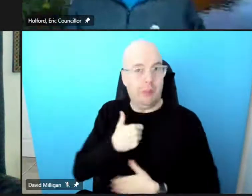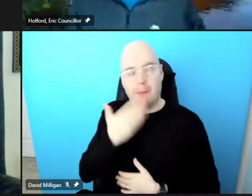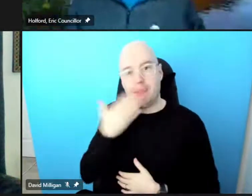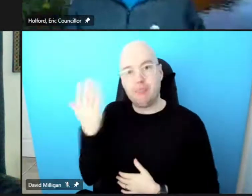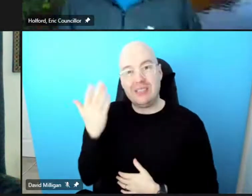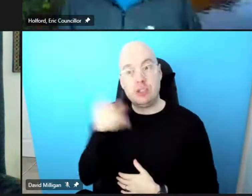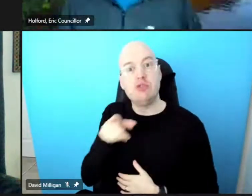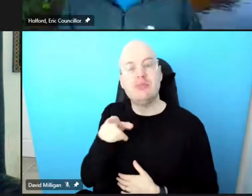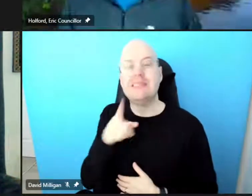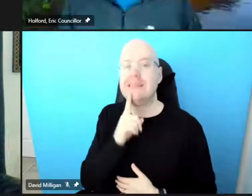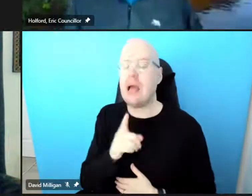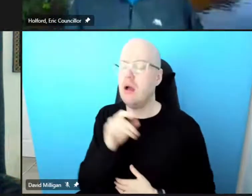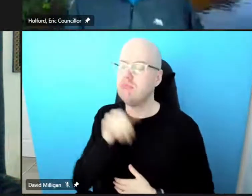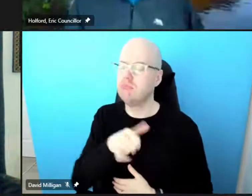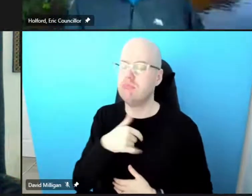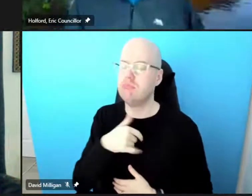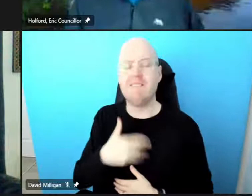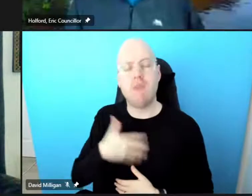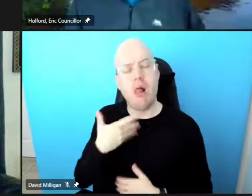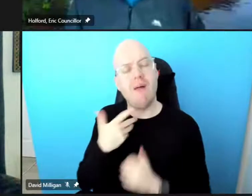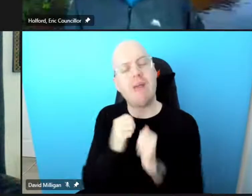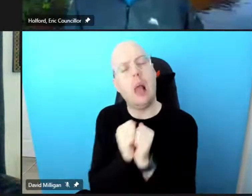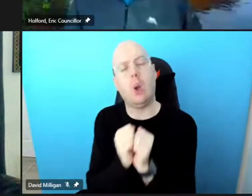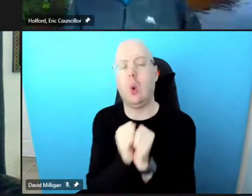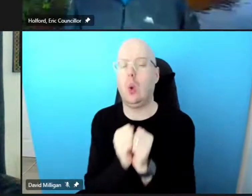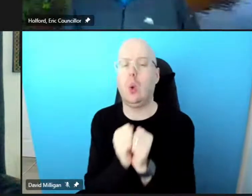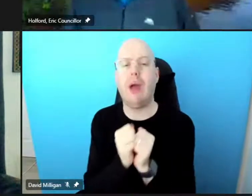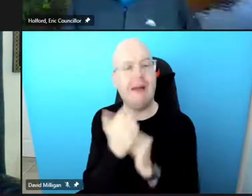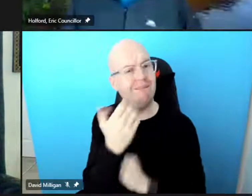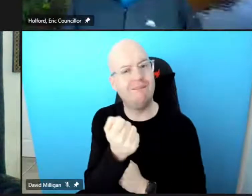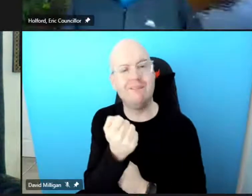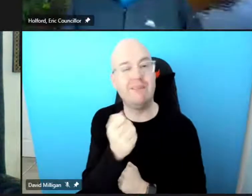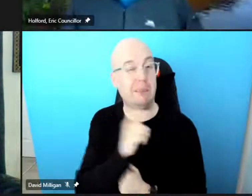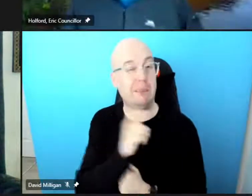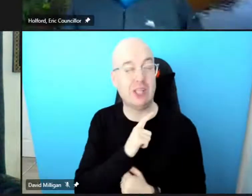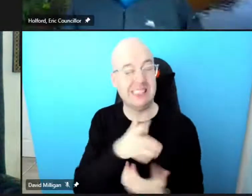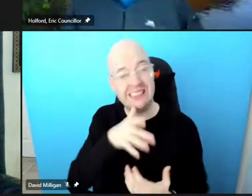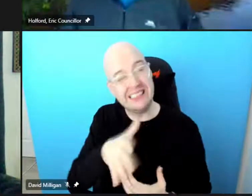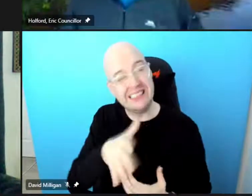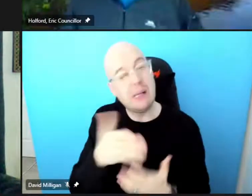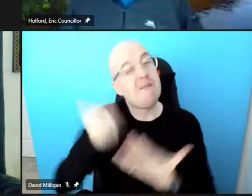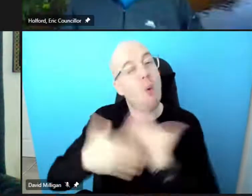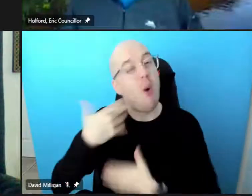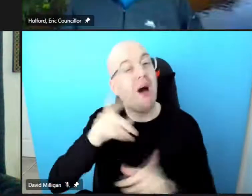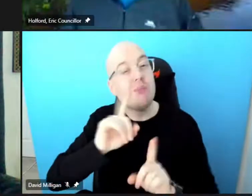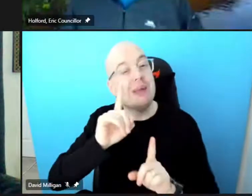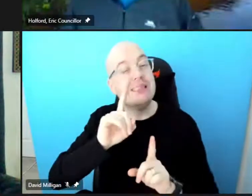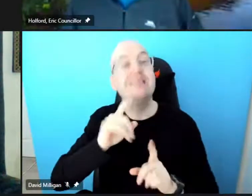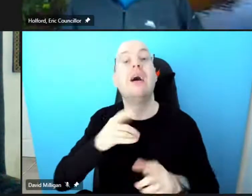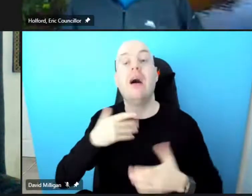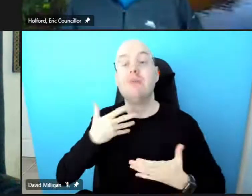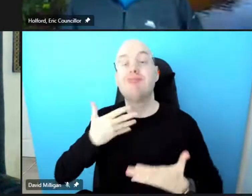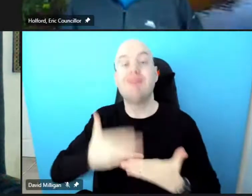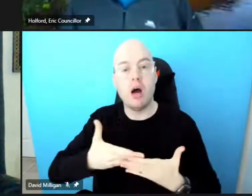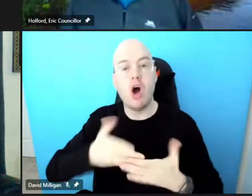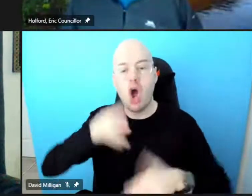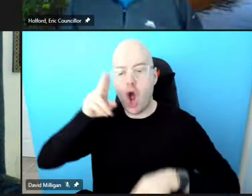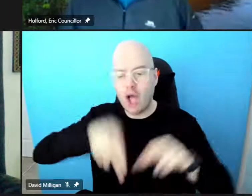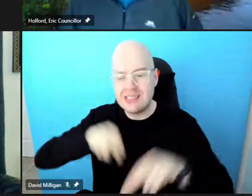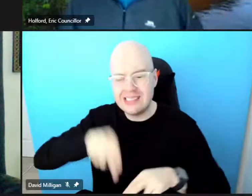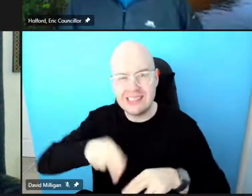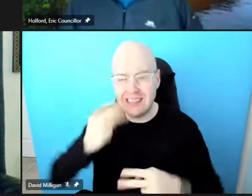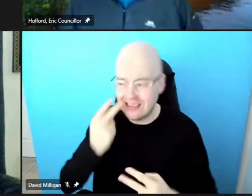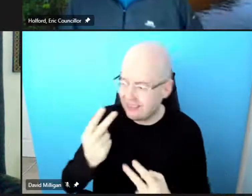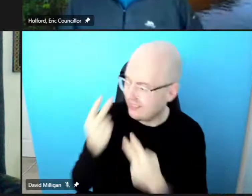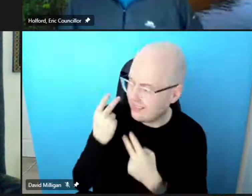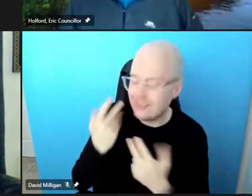there's value in this, because a lot of audit sometimes is looking backwards and trying to correct things retrospectively. So it seems sensible